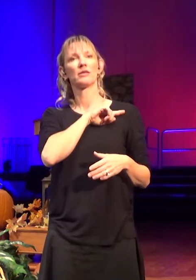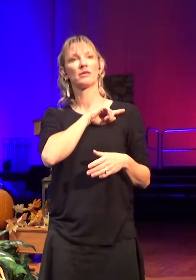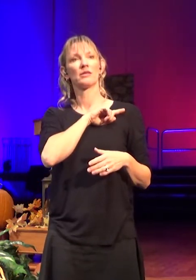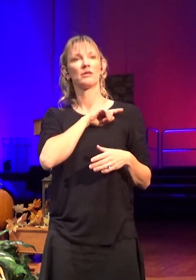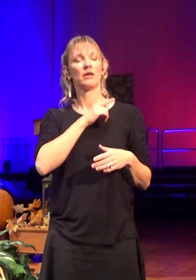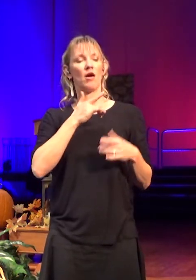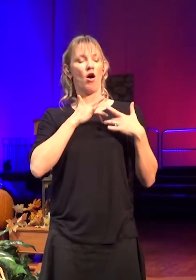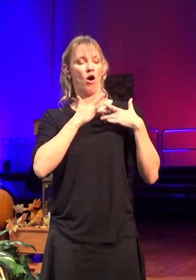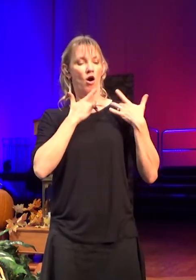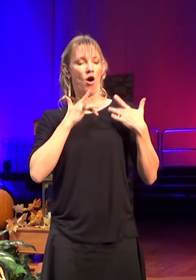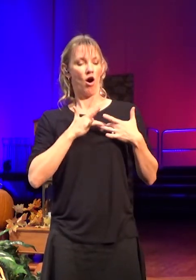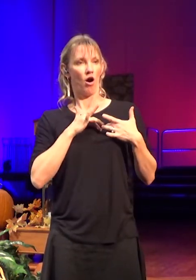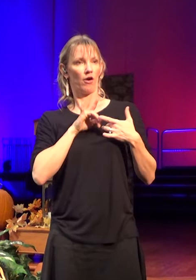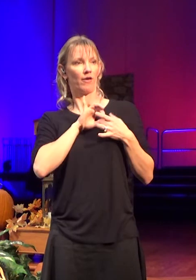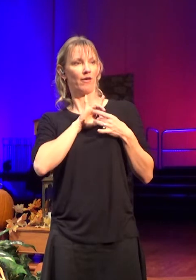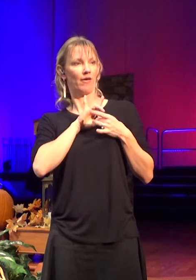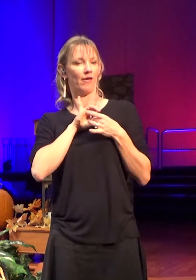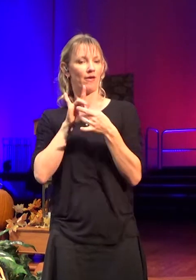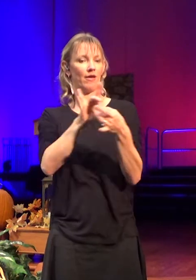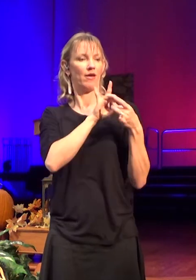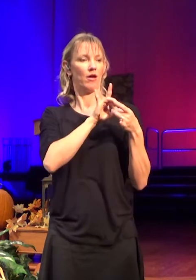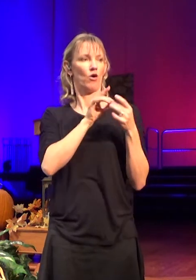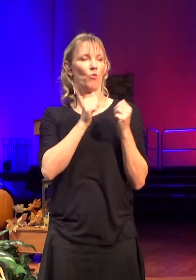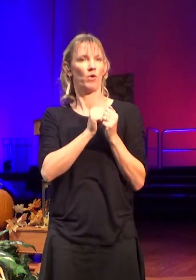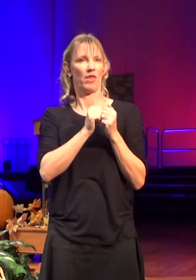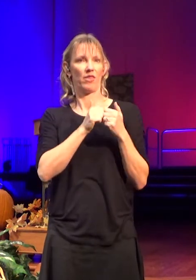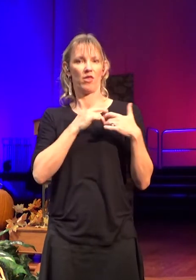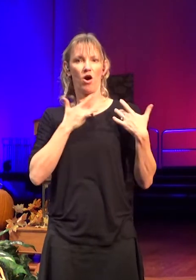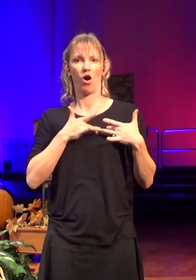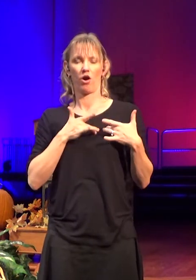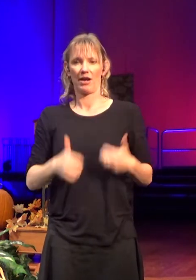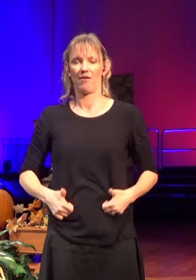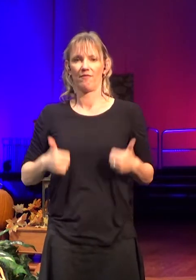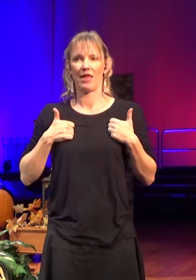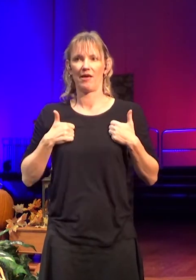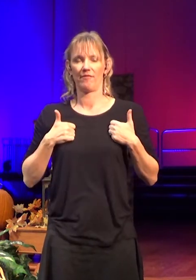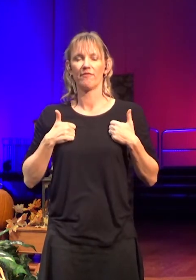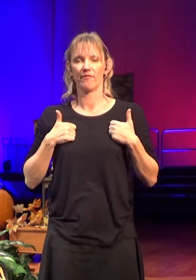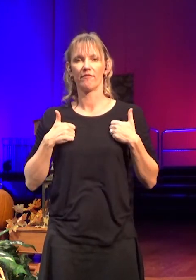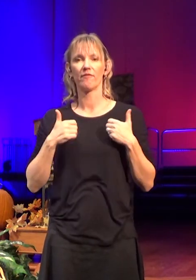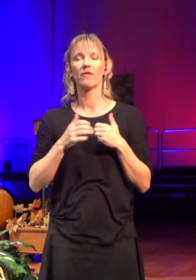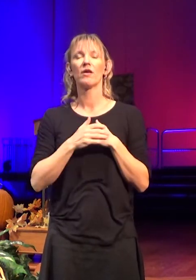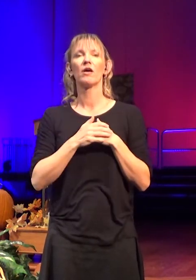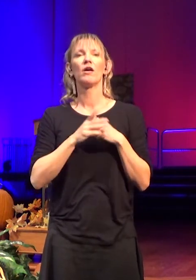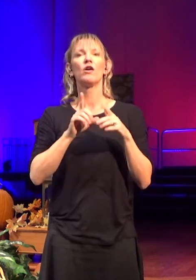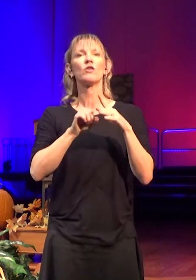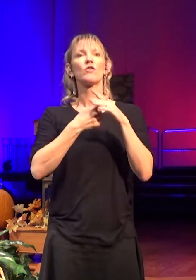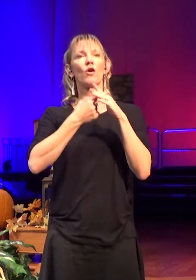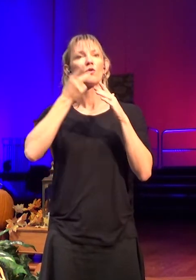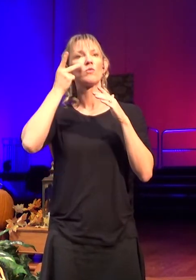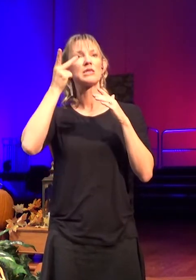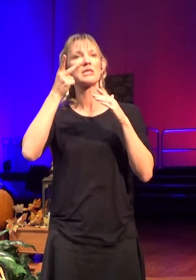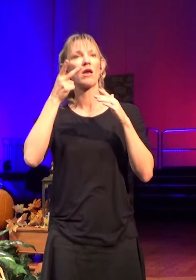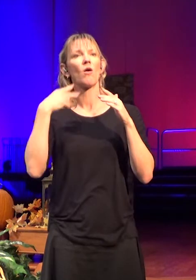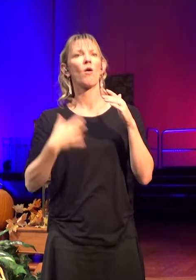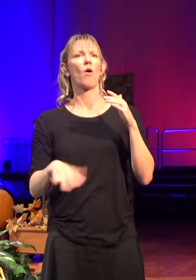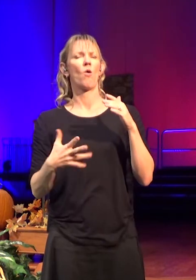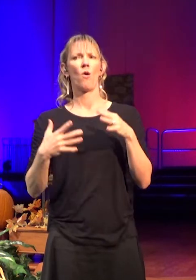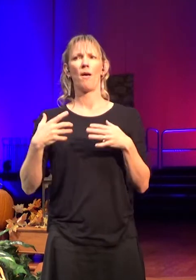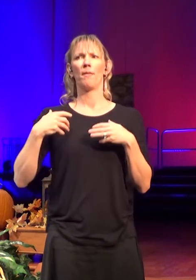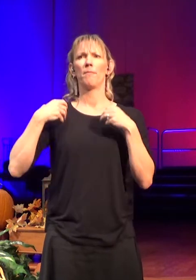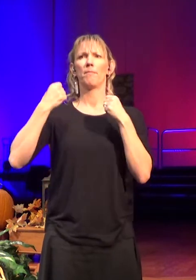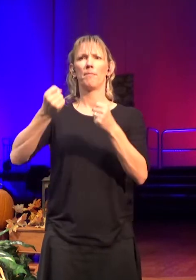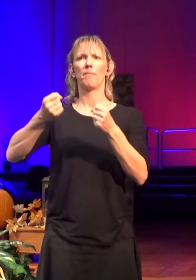us greet our heart to the very heart of life itself. And we begin to see